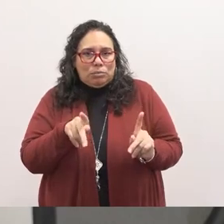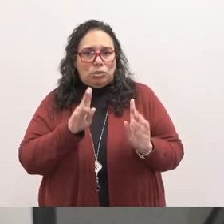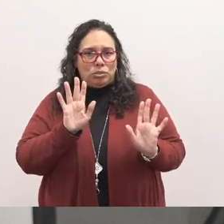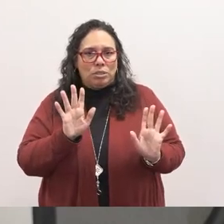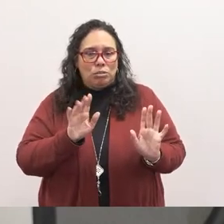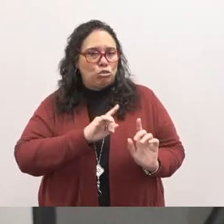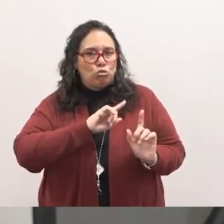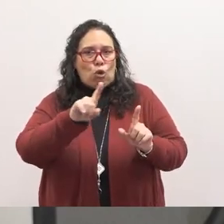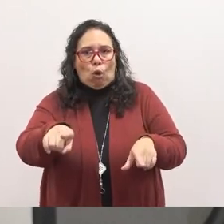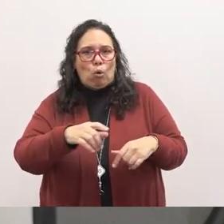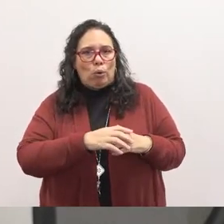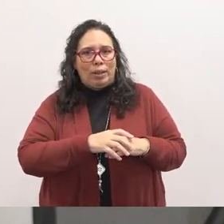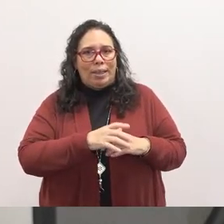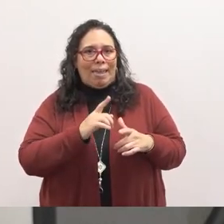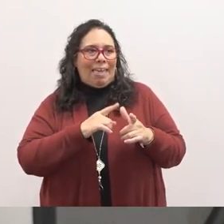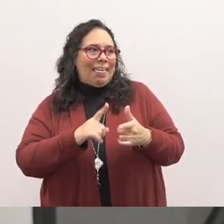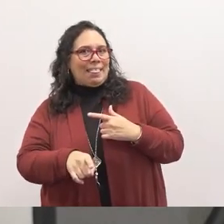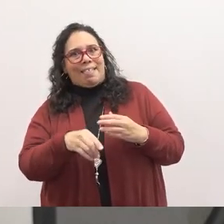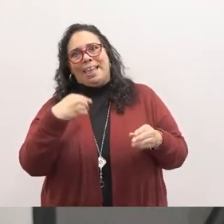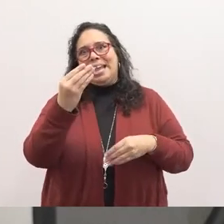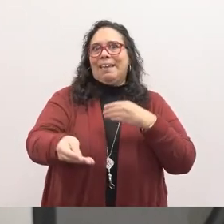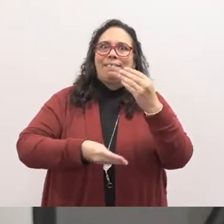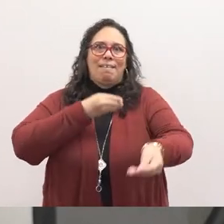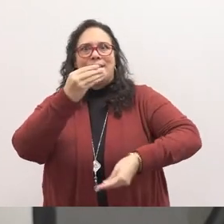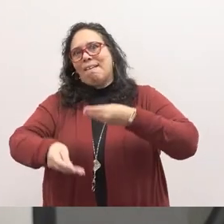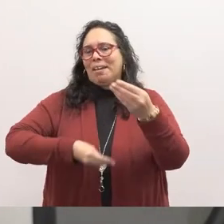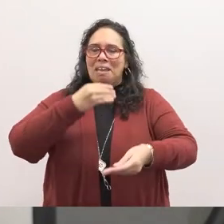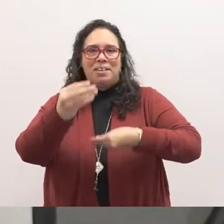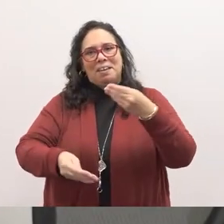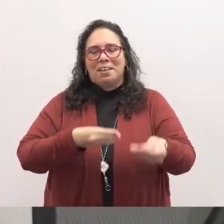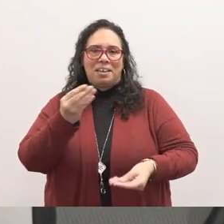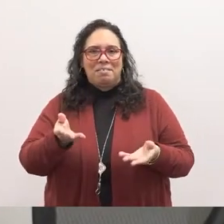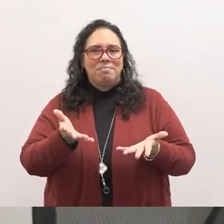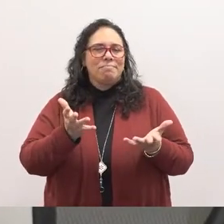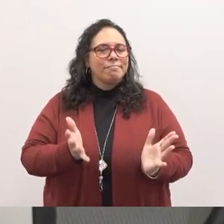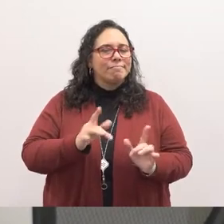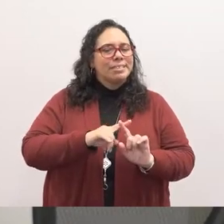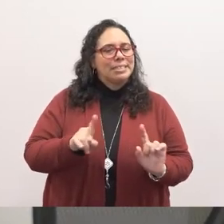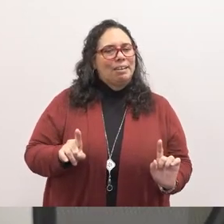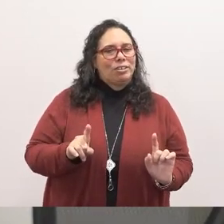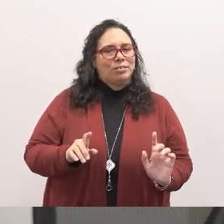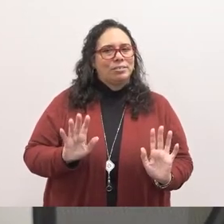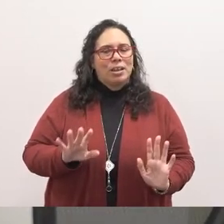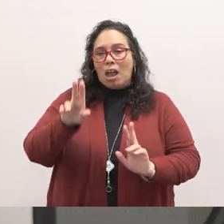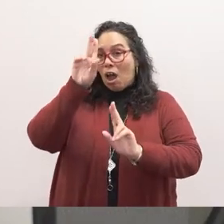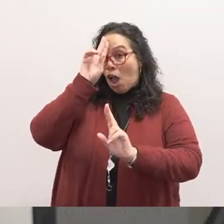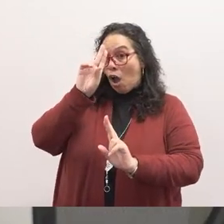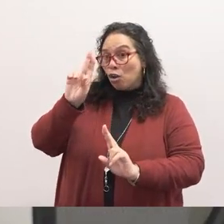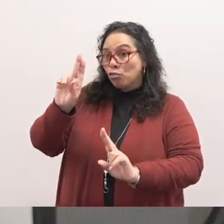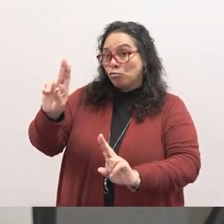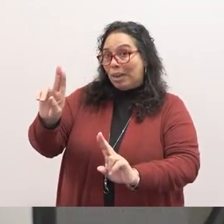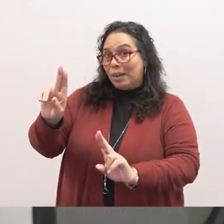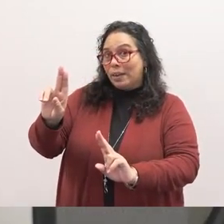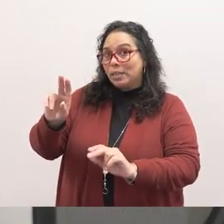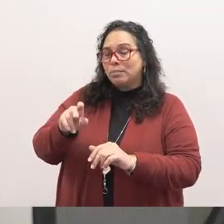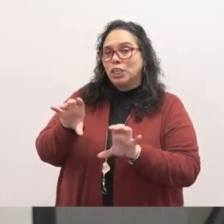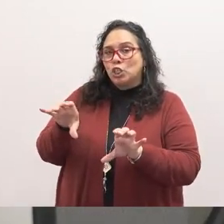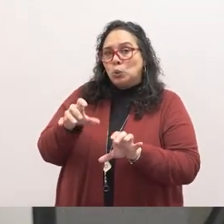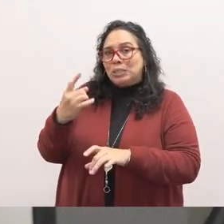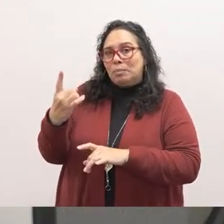and you're lavished with gifts, that may be something different, right? But honorariums and actually doing something at the